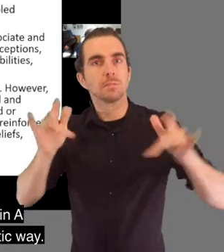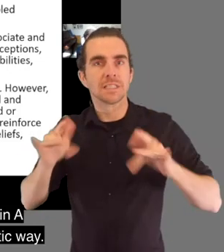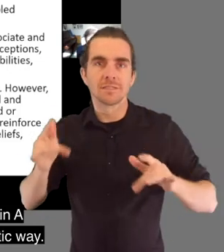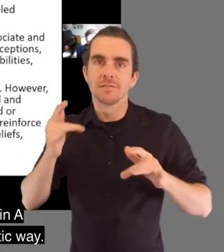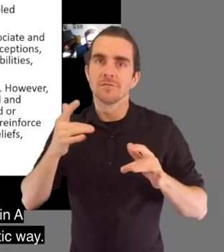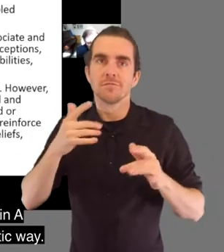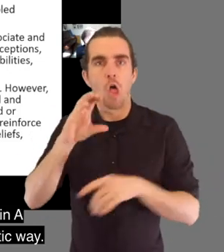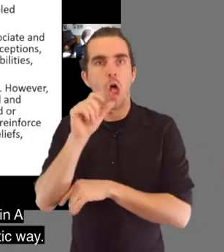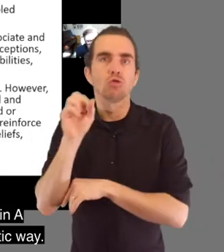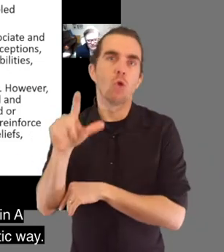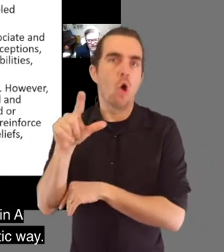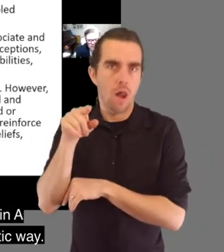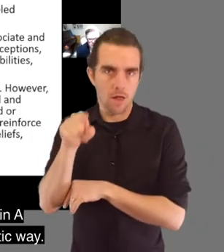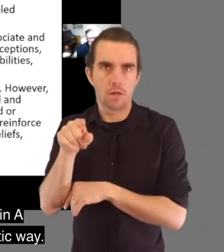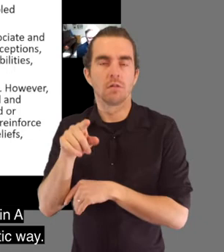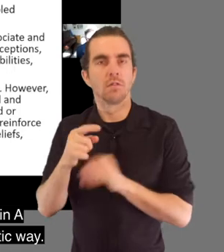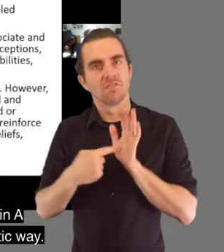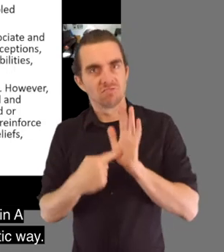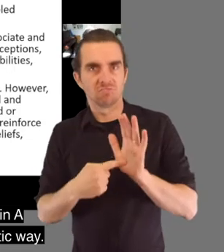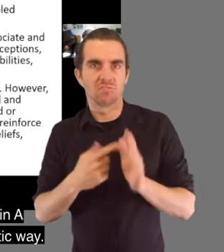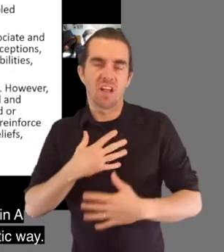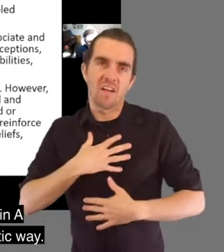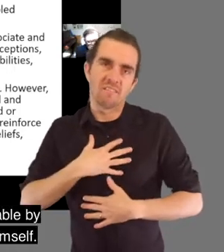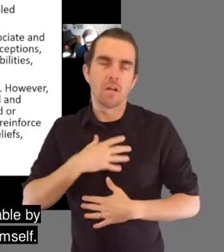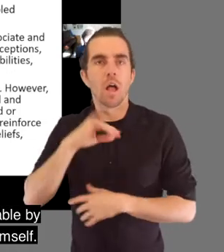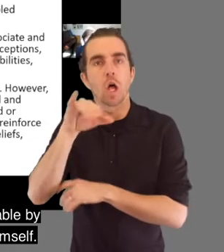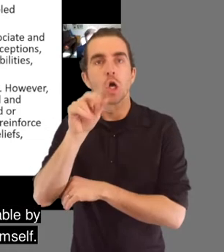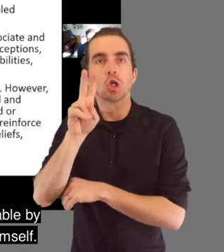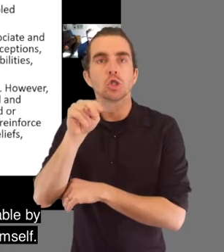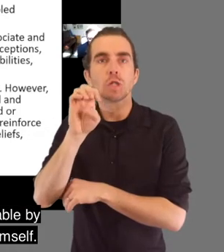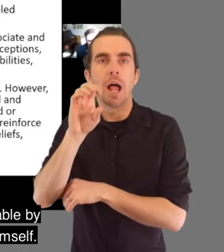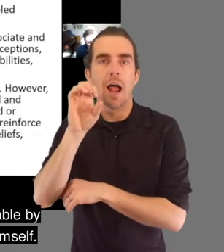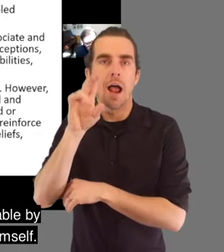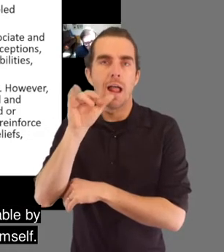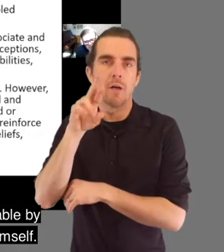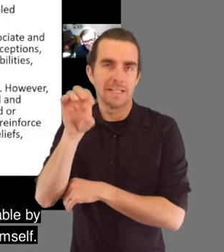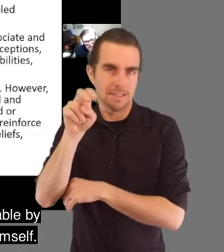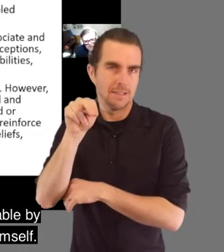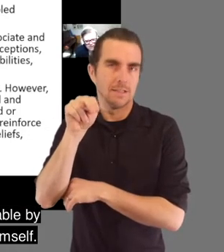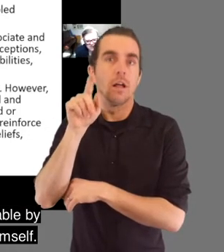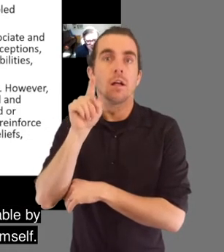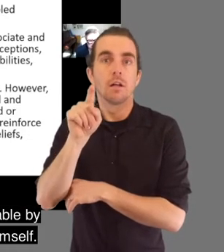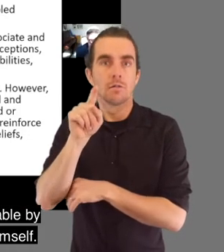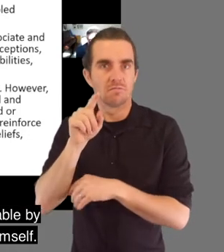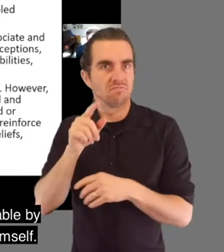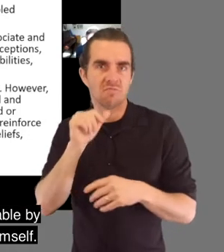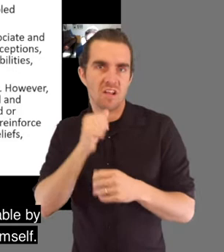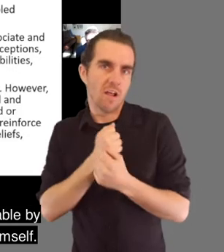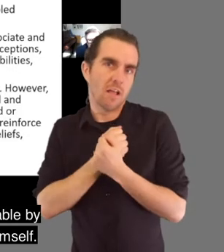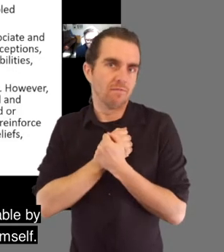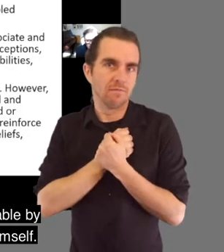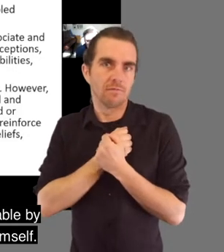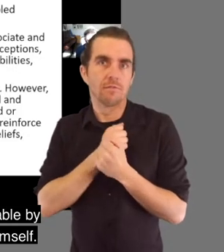pathetic way. You know, the Jane Eyre, who is seen as not